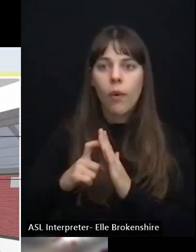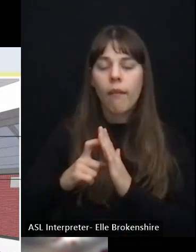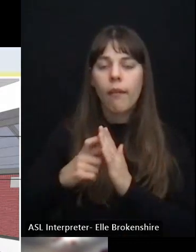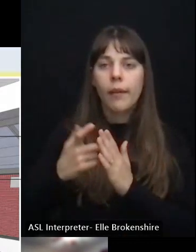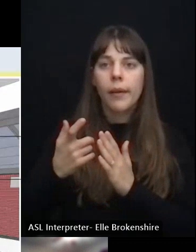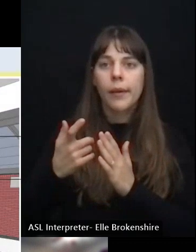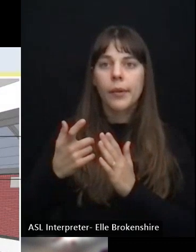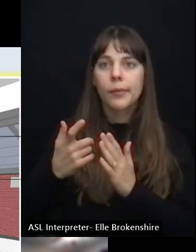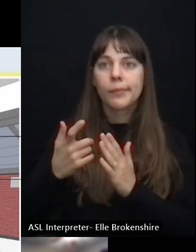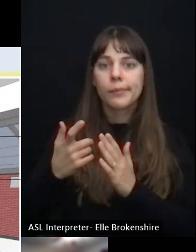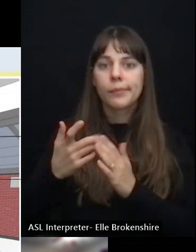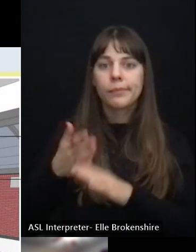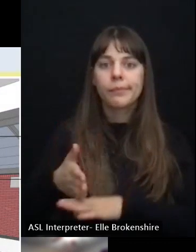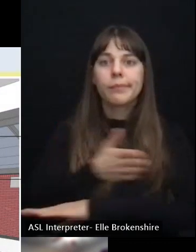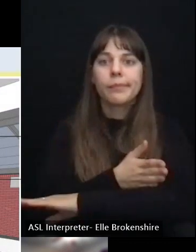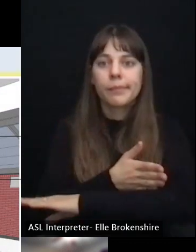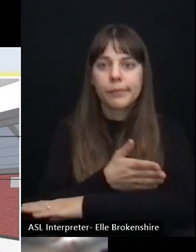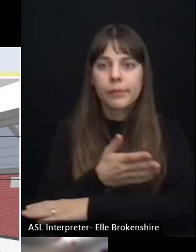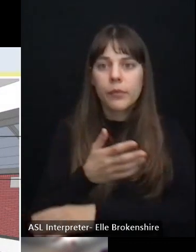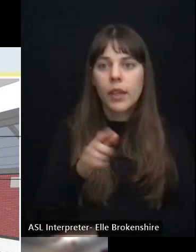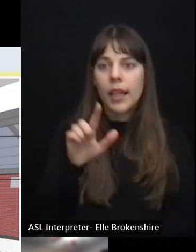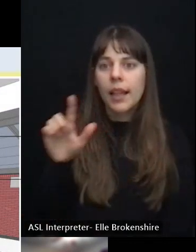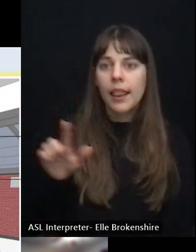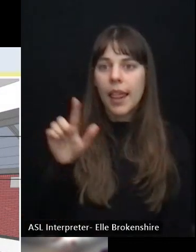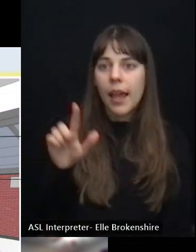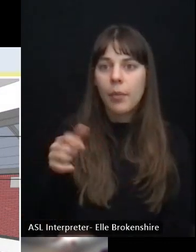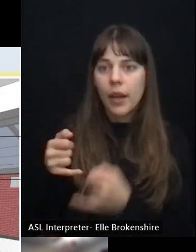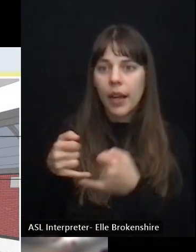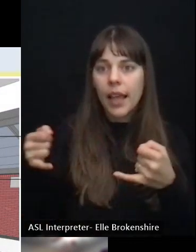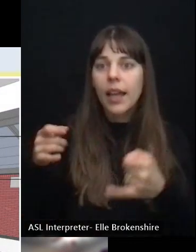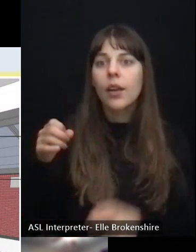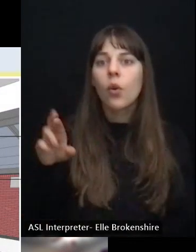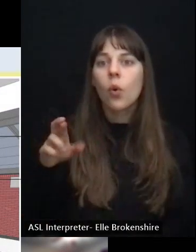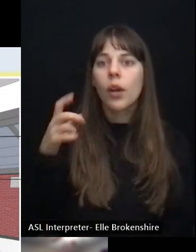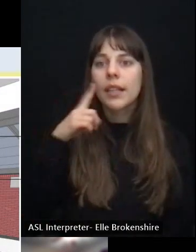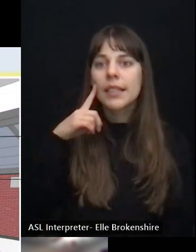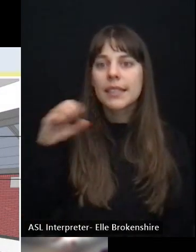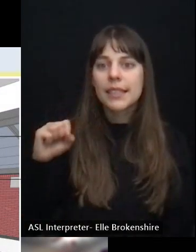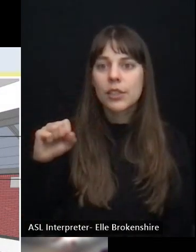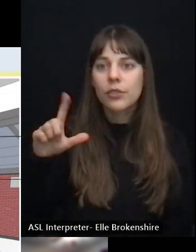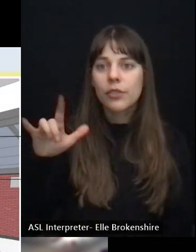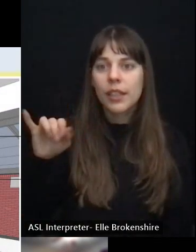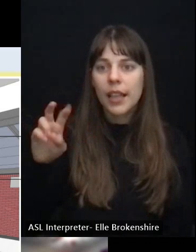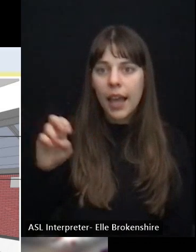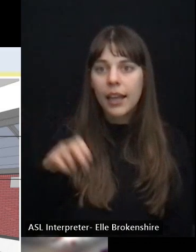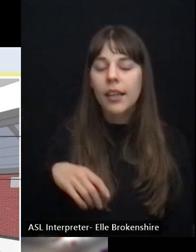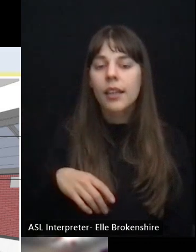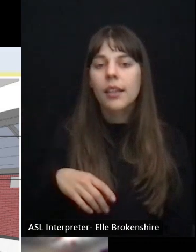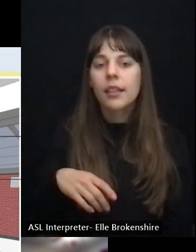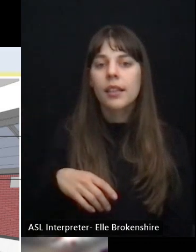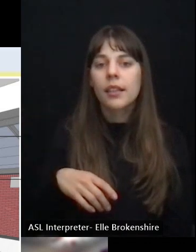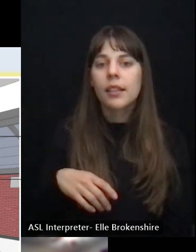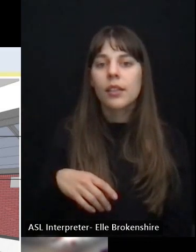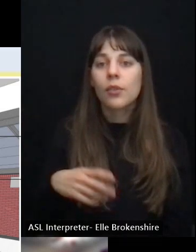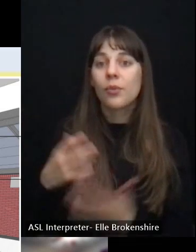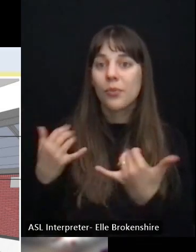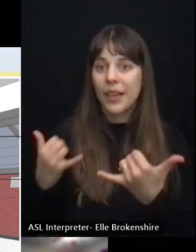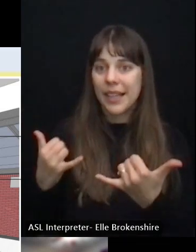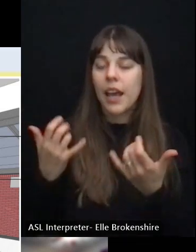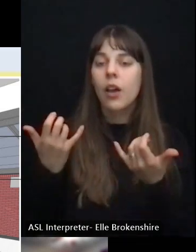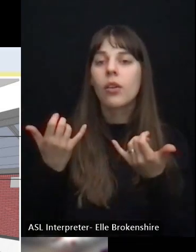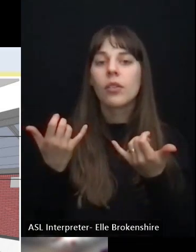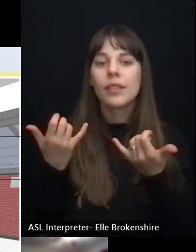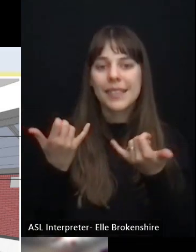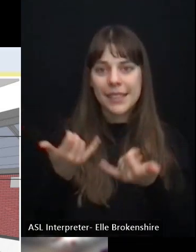rehabilitate the library line or the Silver Line. And then, that right now we're still working